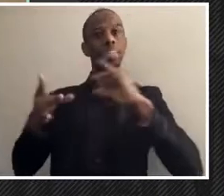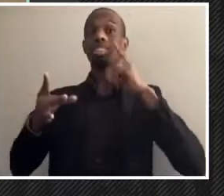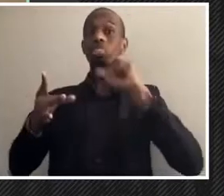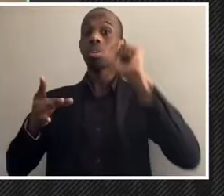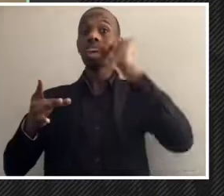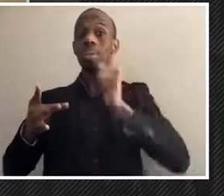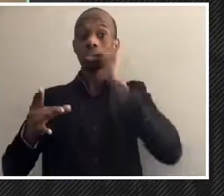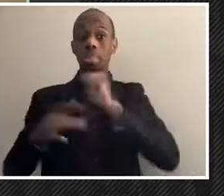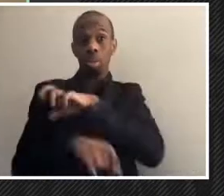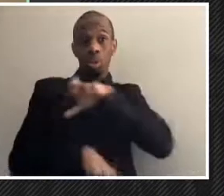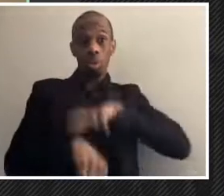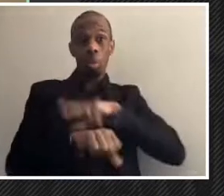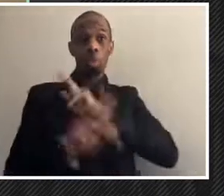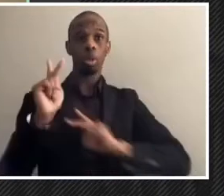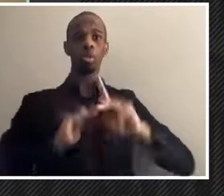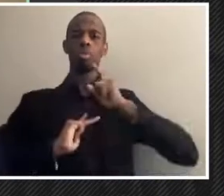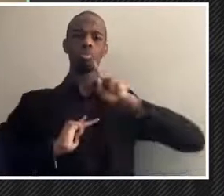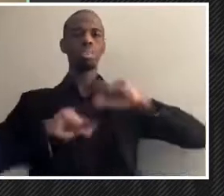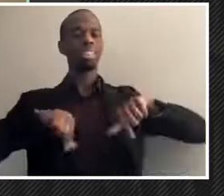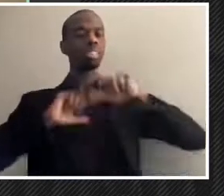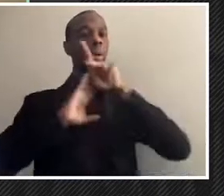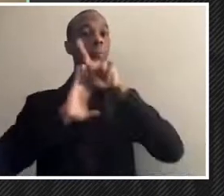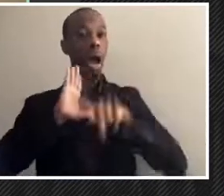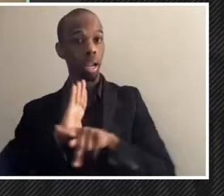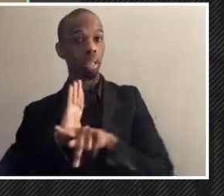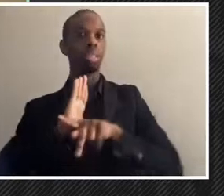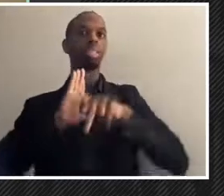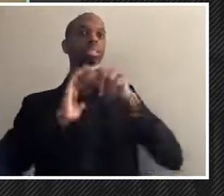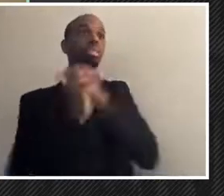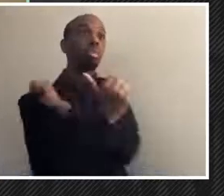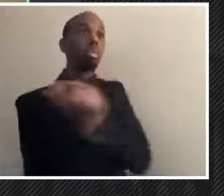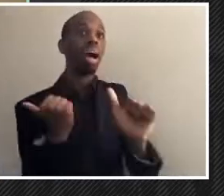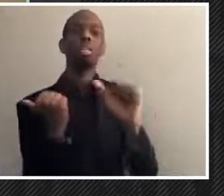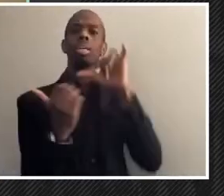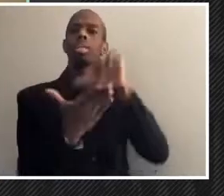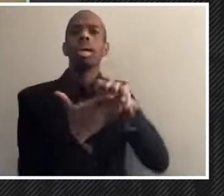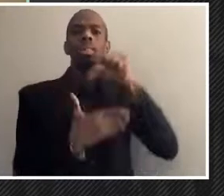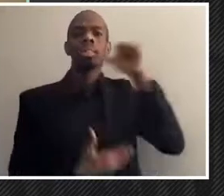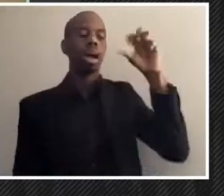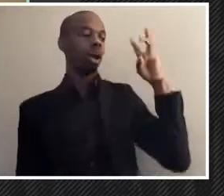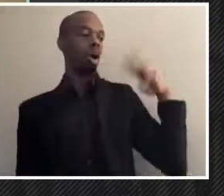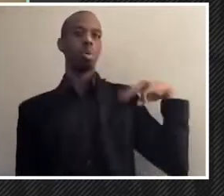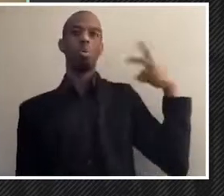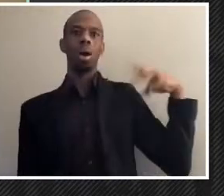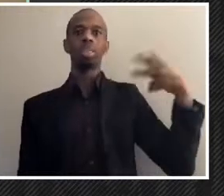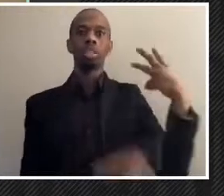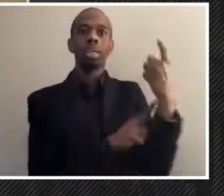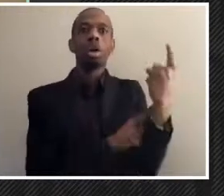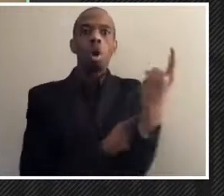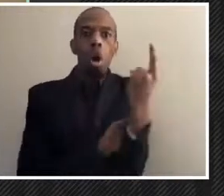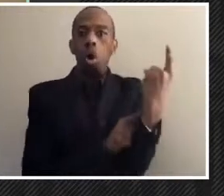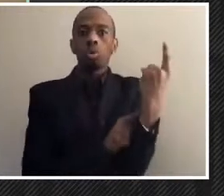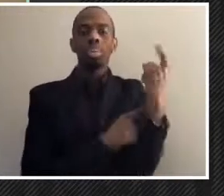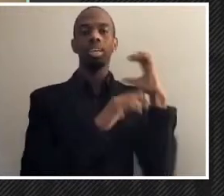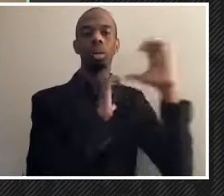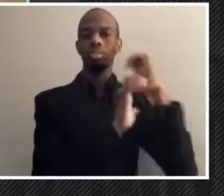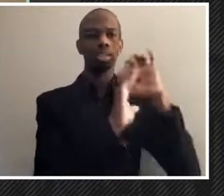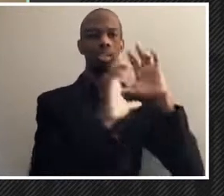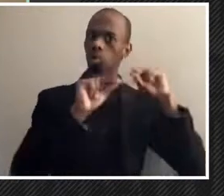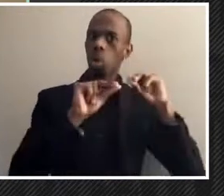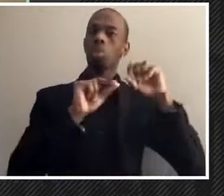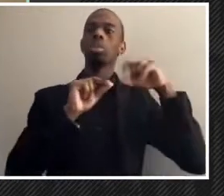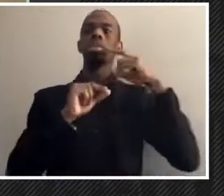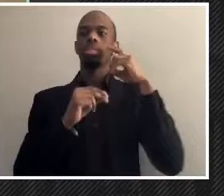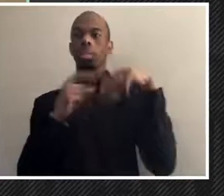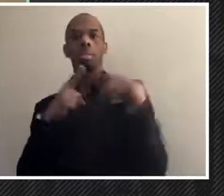big policy solutions passed is not a Washington-centric conversation. It's about what's happening in Detroit, in LA,